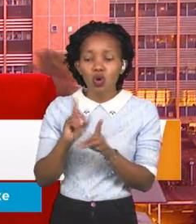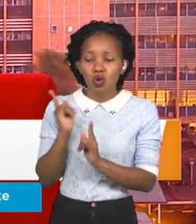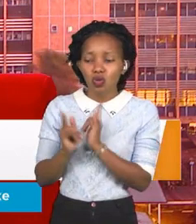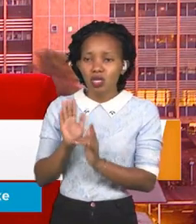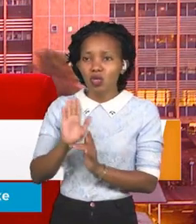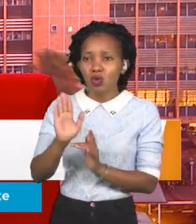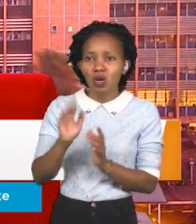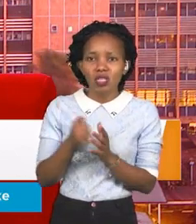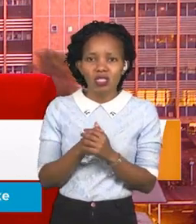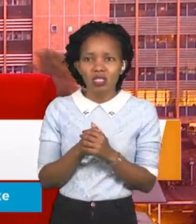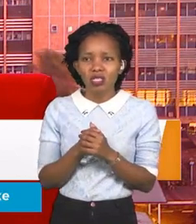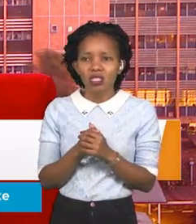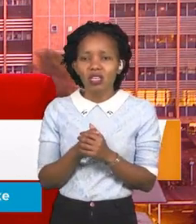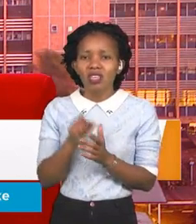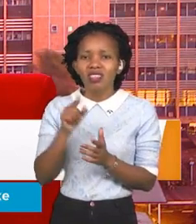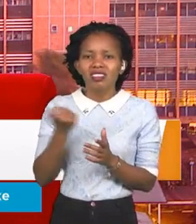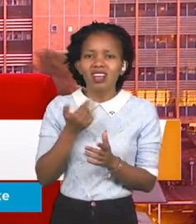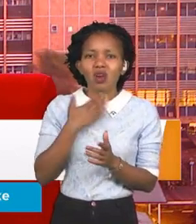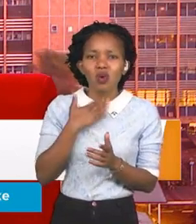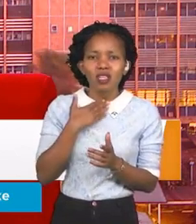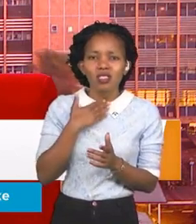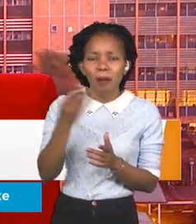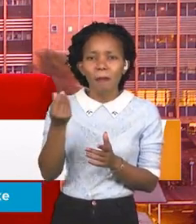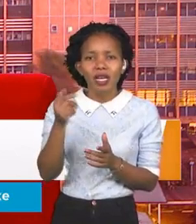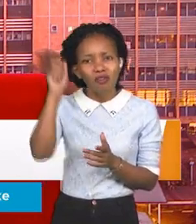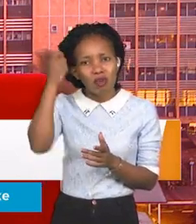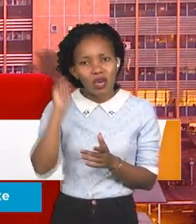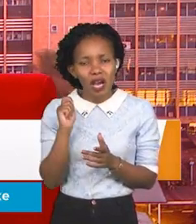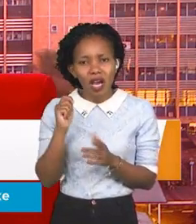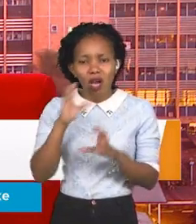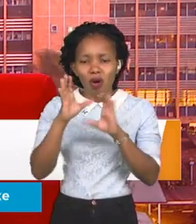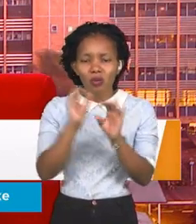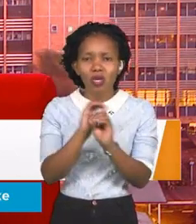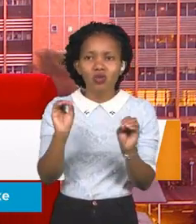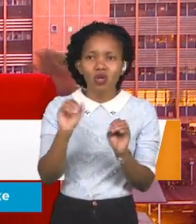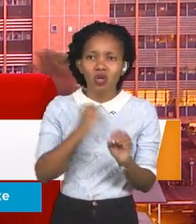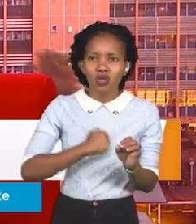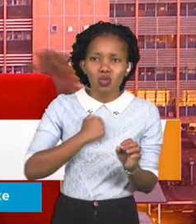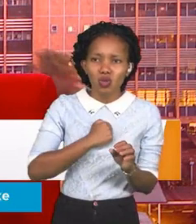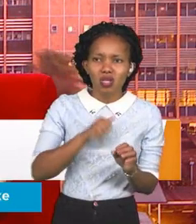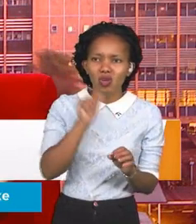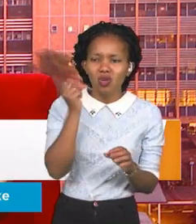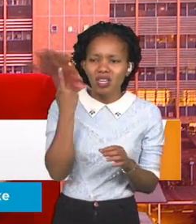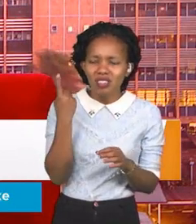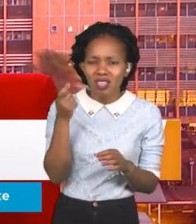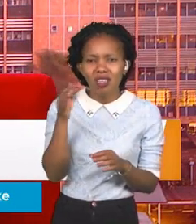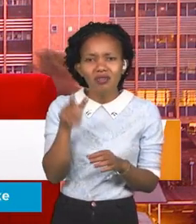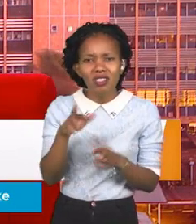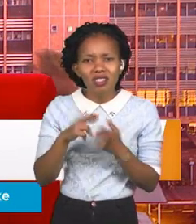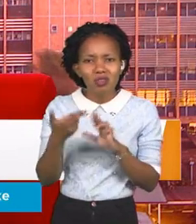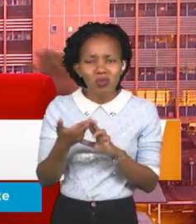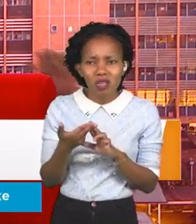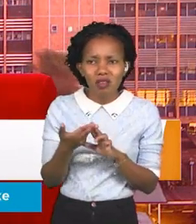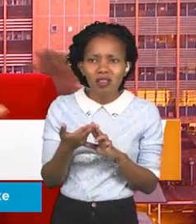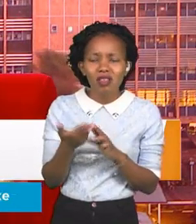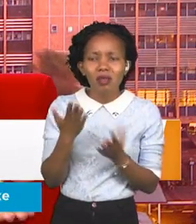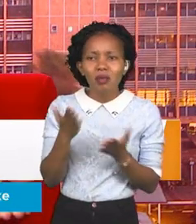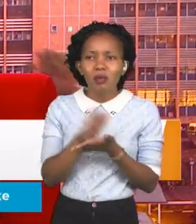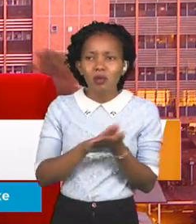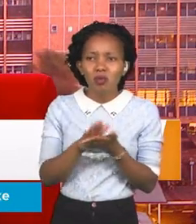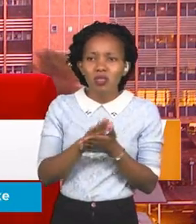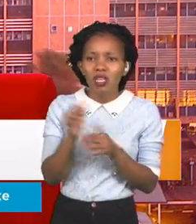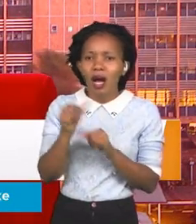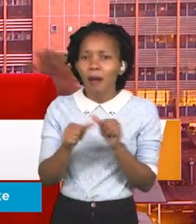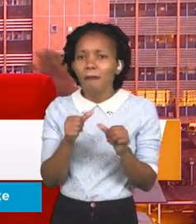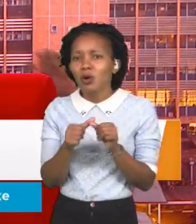I'm in text and she wants money for her hair. Mm-hmm. You're not communicating. I'm sorry. I do not understand if this relationship was meant to be based on